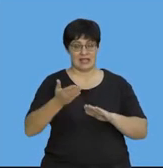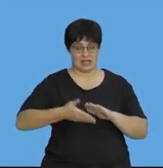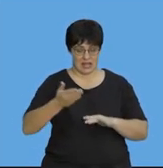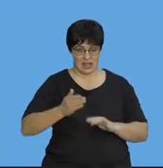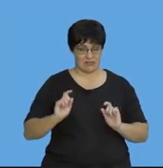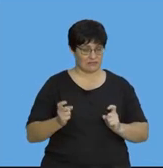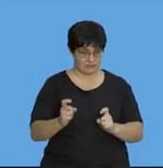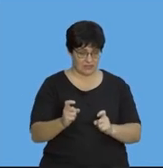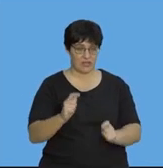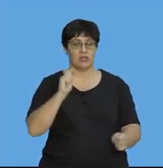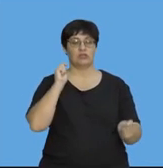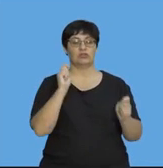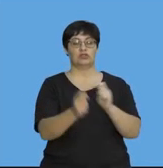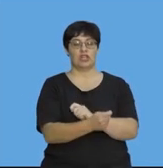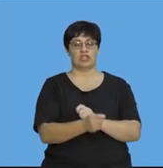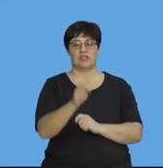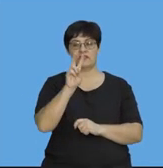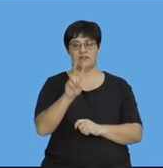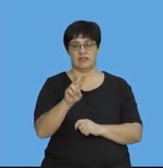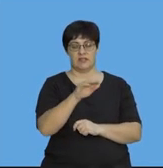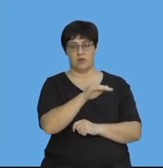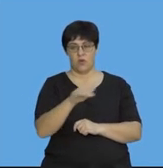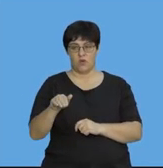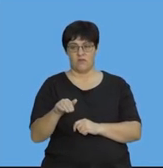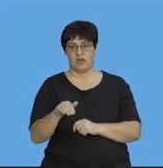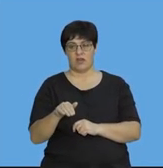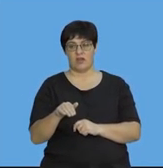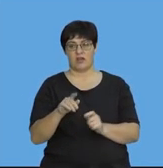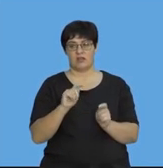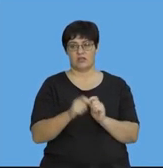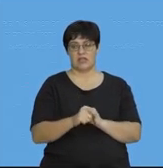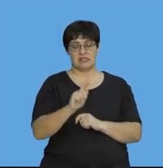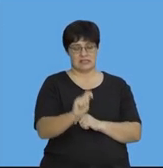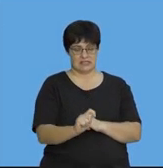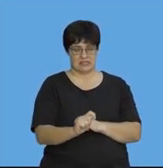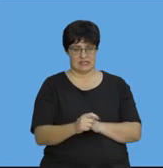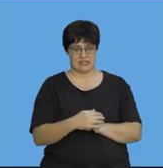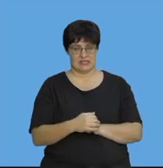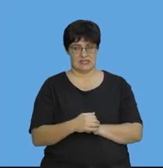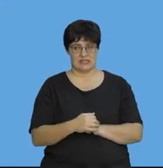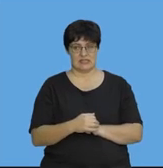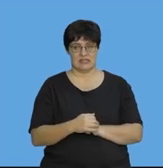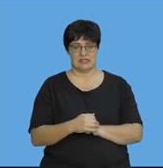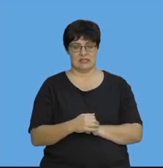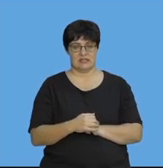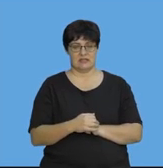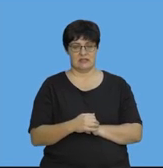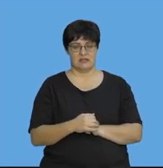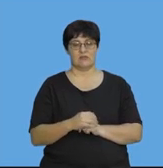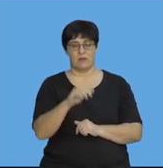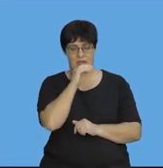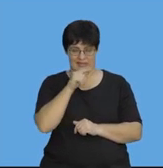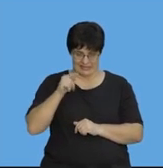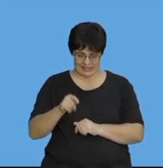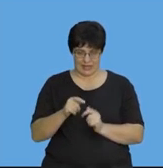and acceleration is change in V over change in T, therefore it